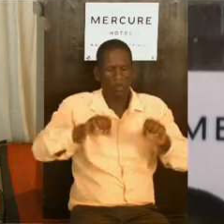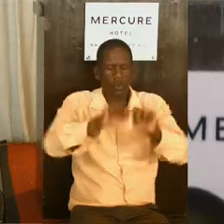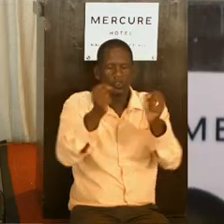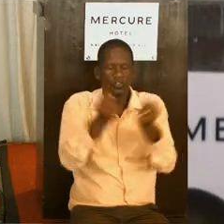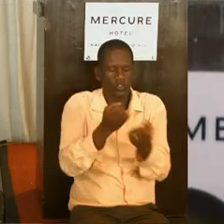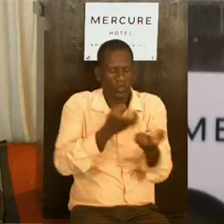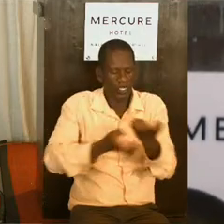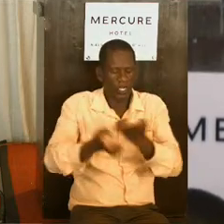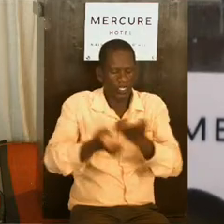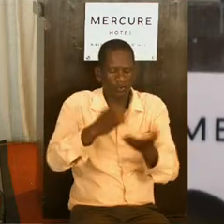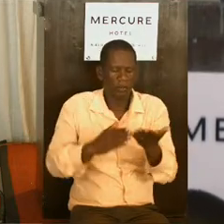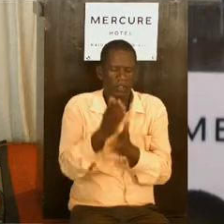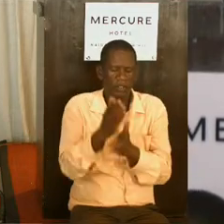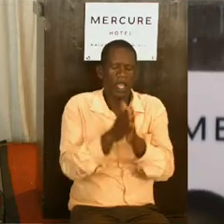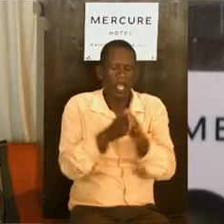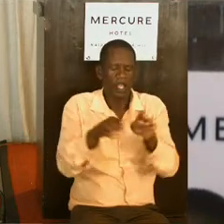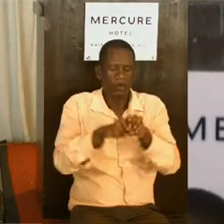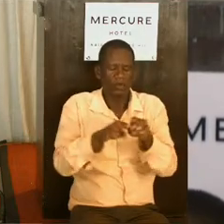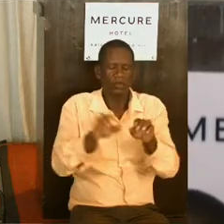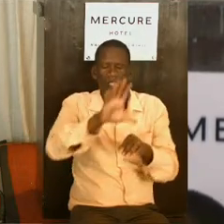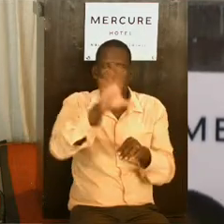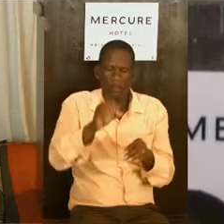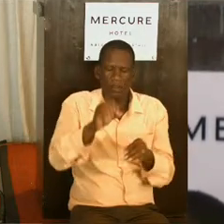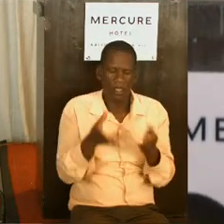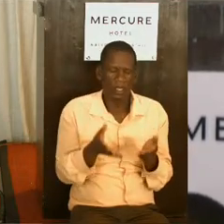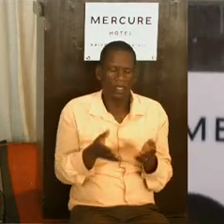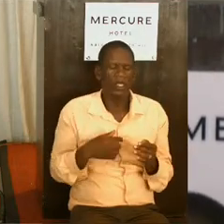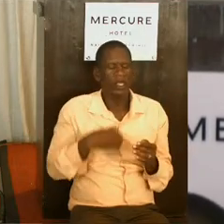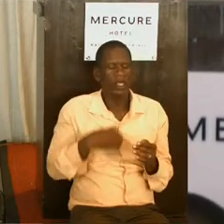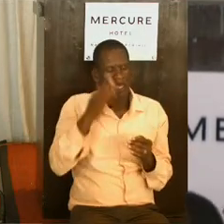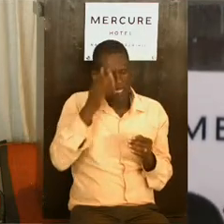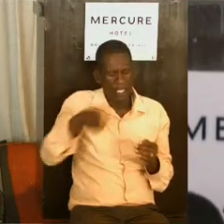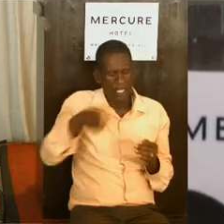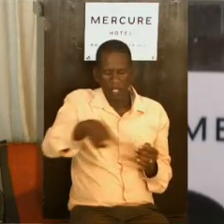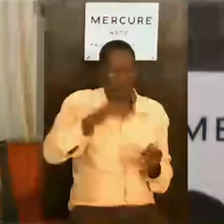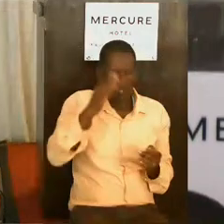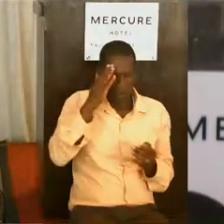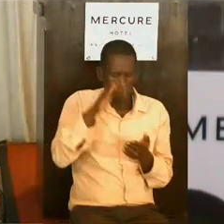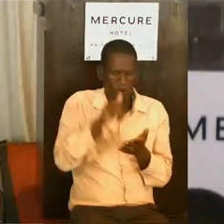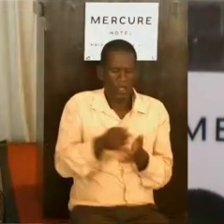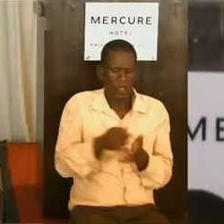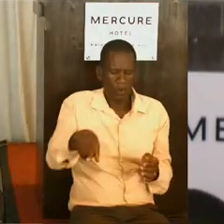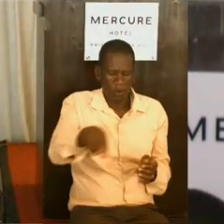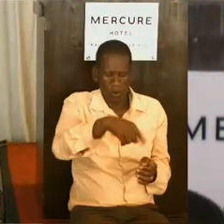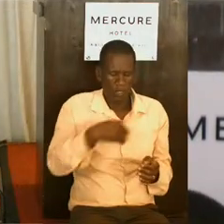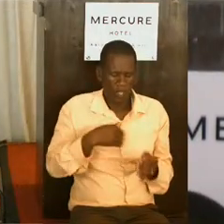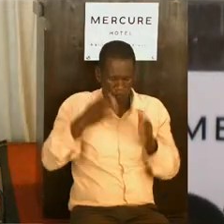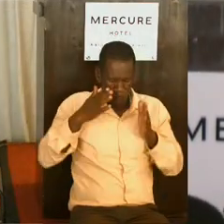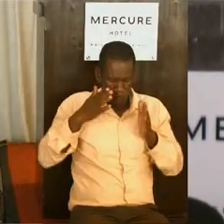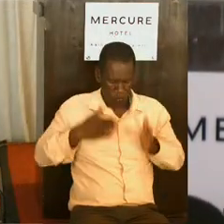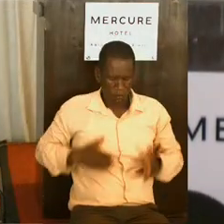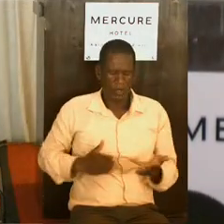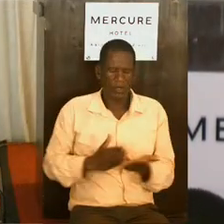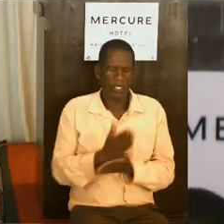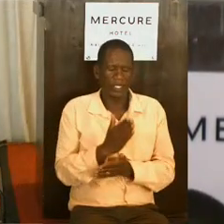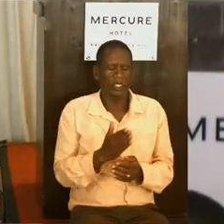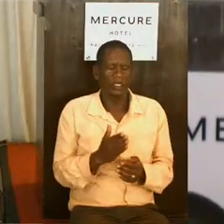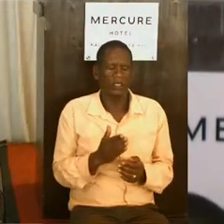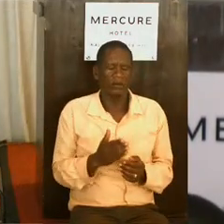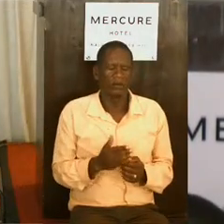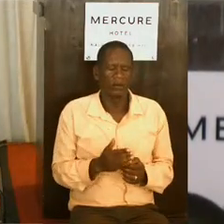and economic rights and even in Africa I think we know that we have the human rights